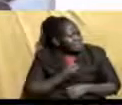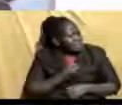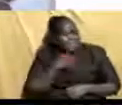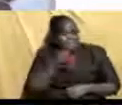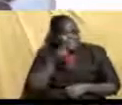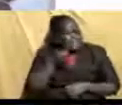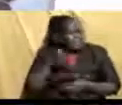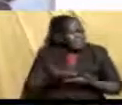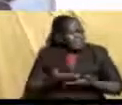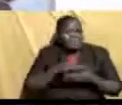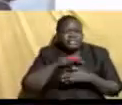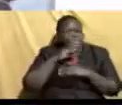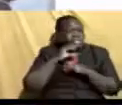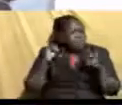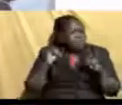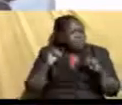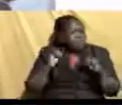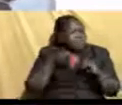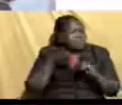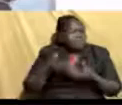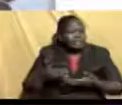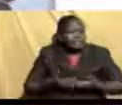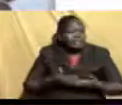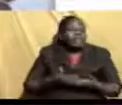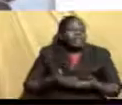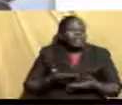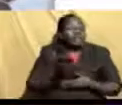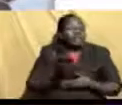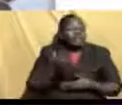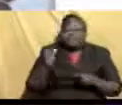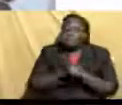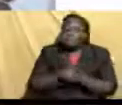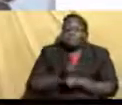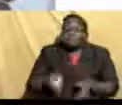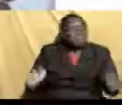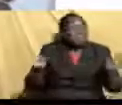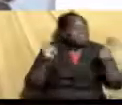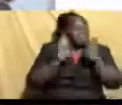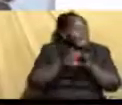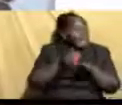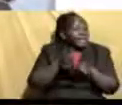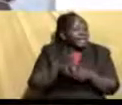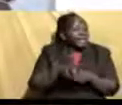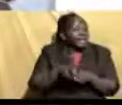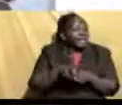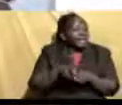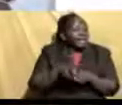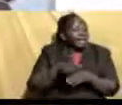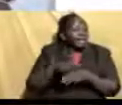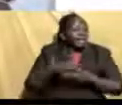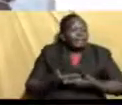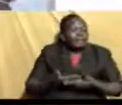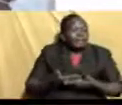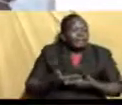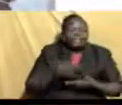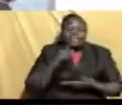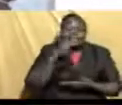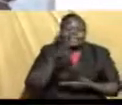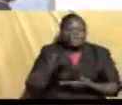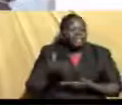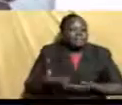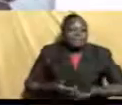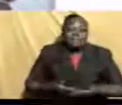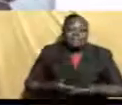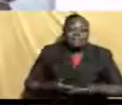not dead, this baby is actually alive, we will not go burying the baby and claim that, that the baby was born dead.